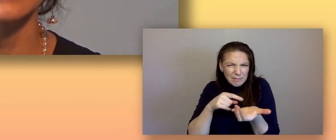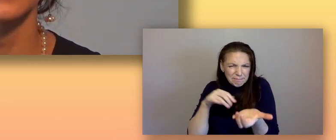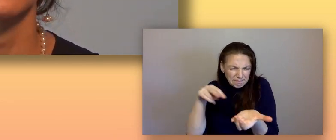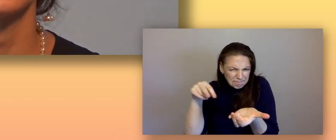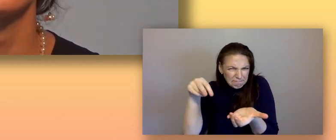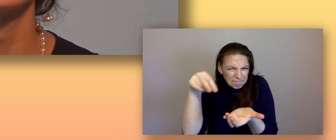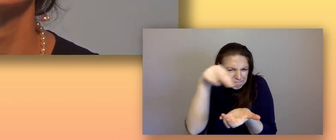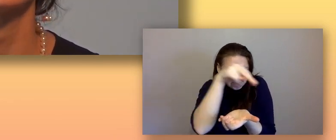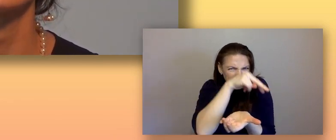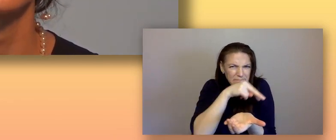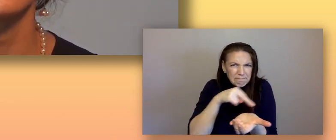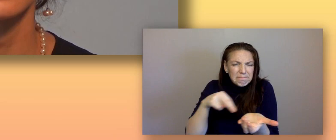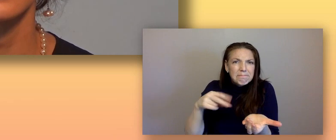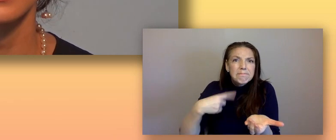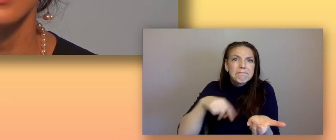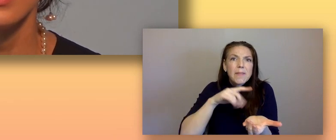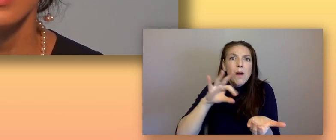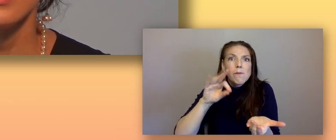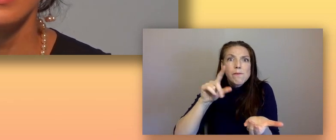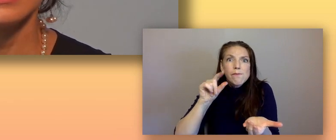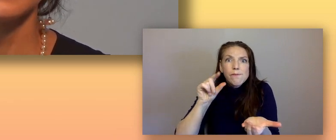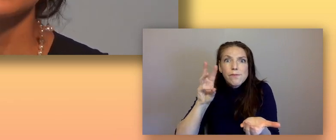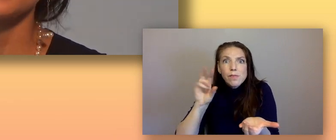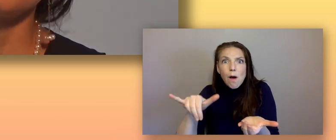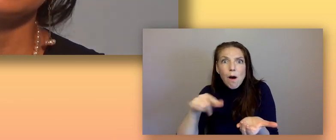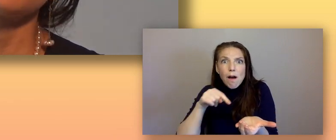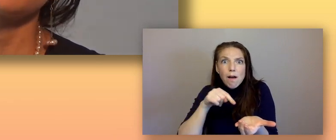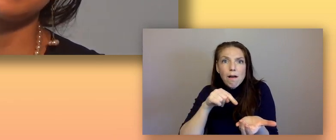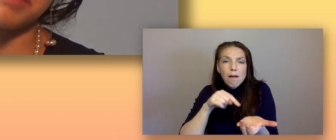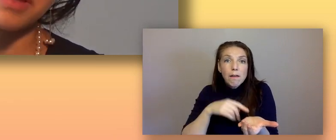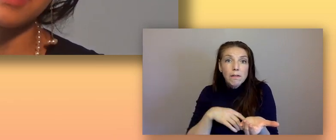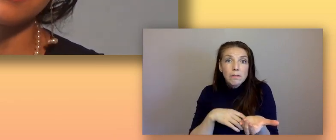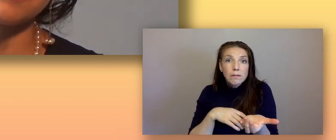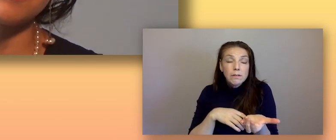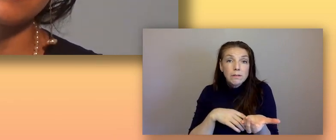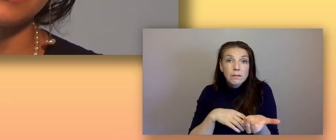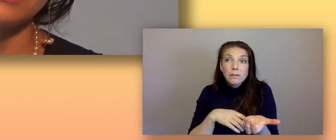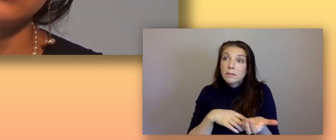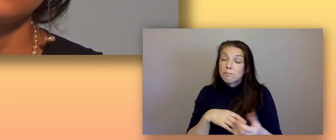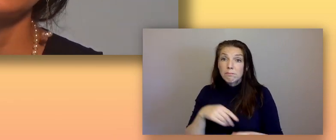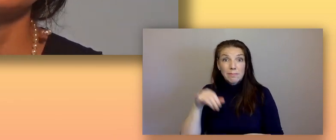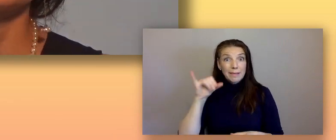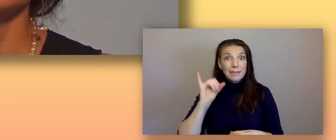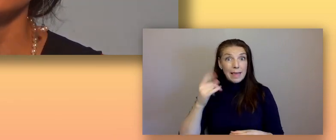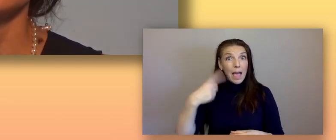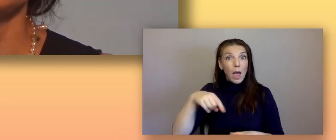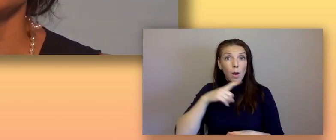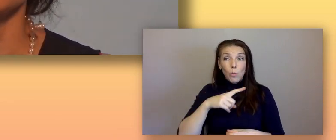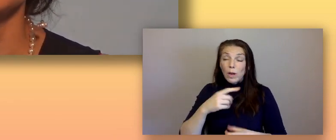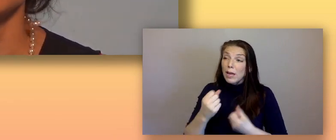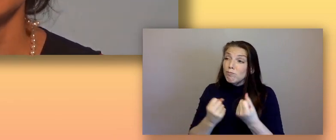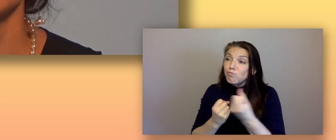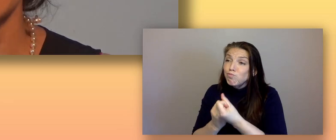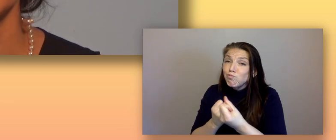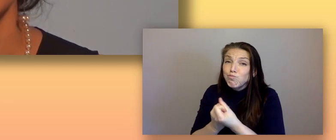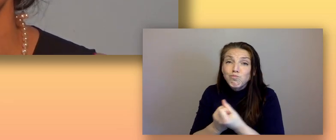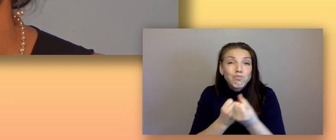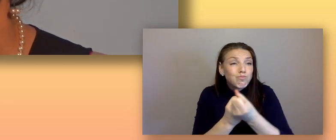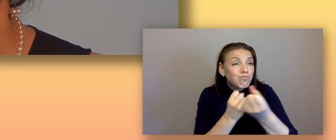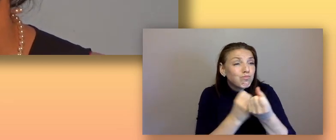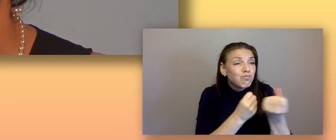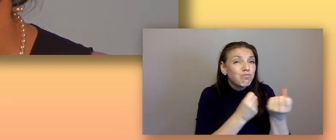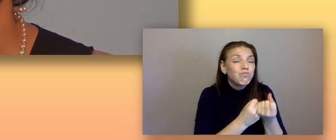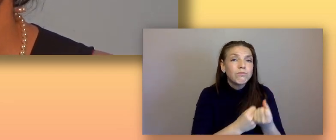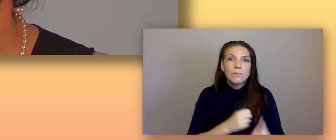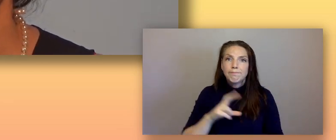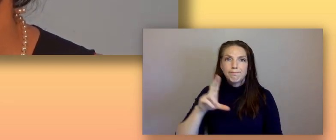we stare at our flaws. It is not a place for sympathy. We are discouraged from simply validating